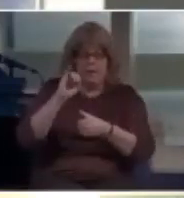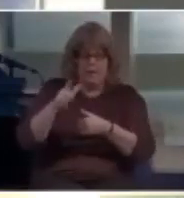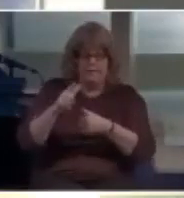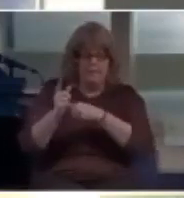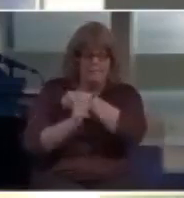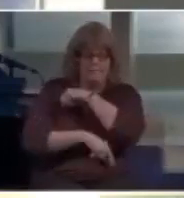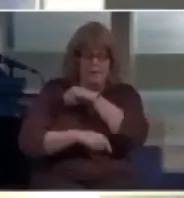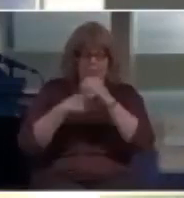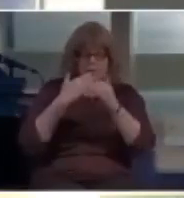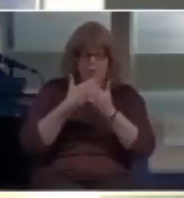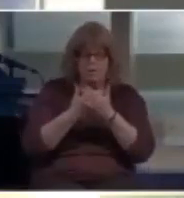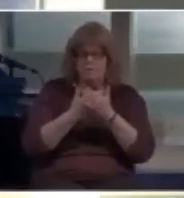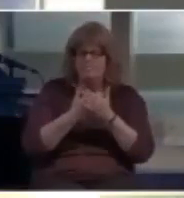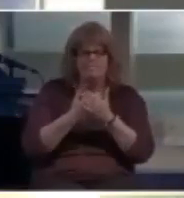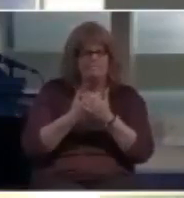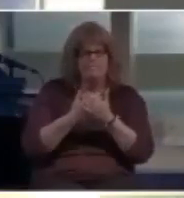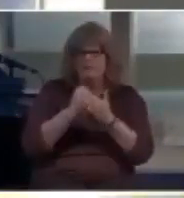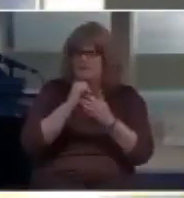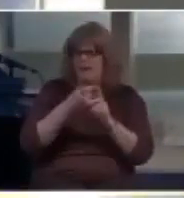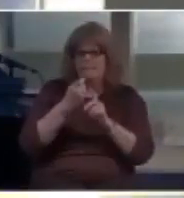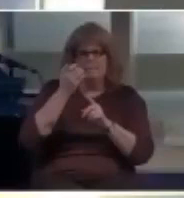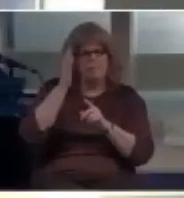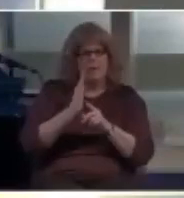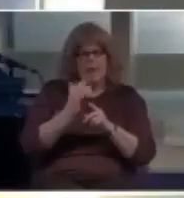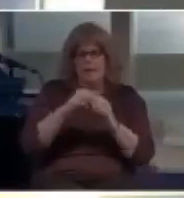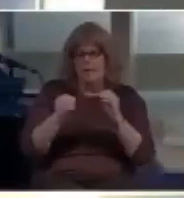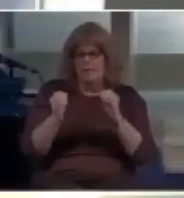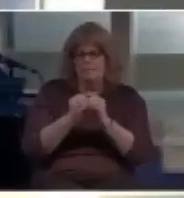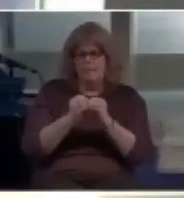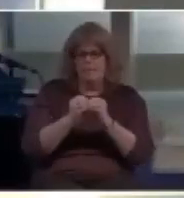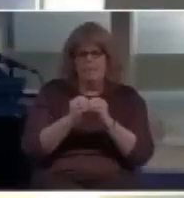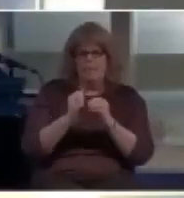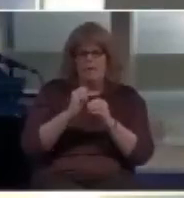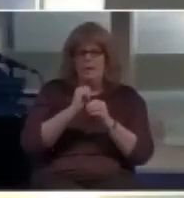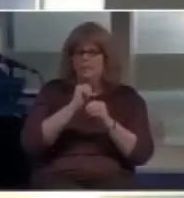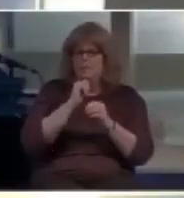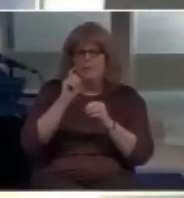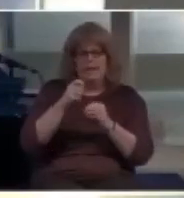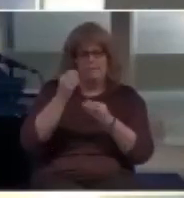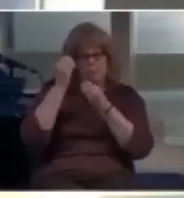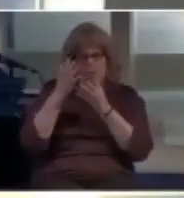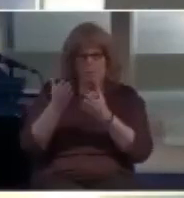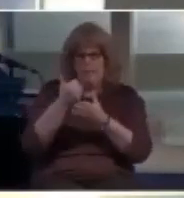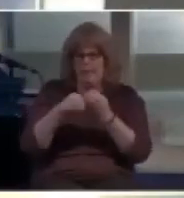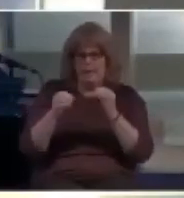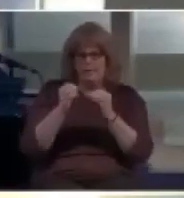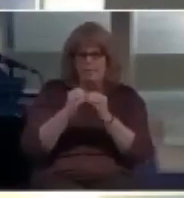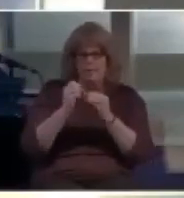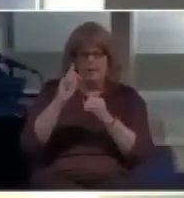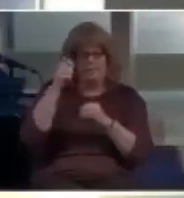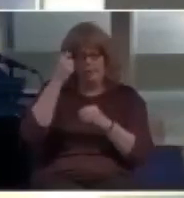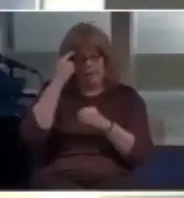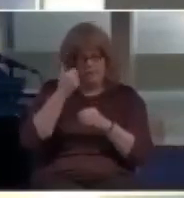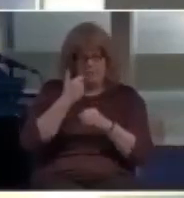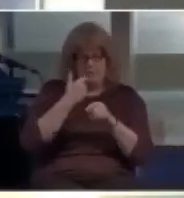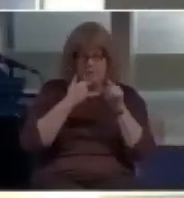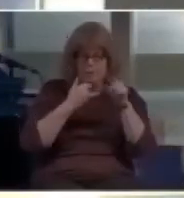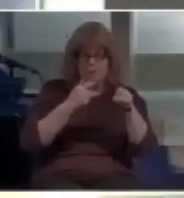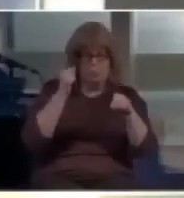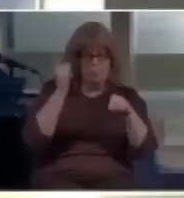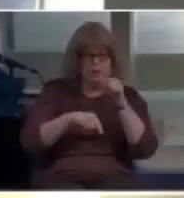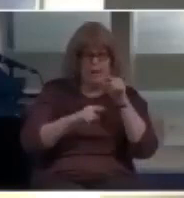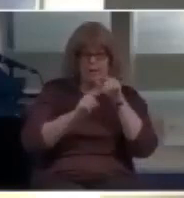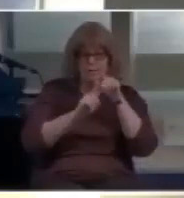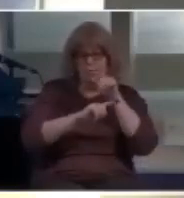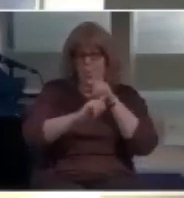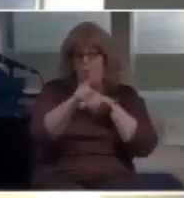punishing good, it's no longer of God. And it's no longer to be obeyed. Because when the government says, you can't go out